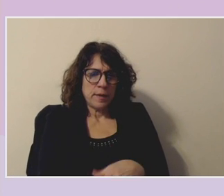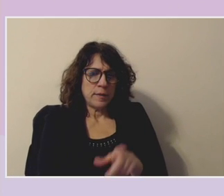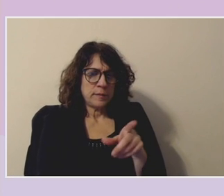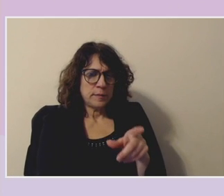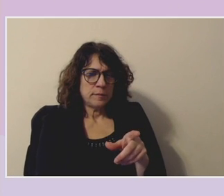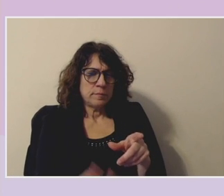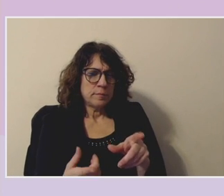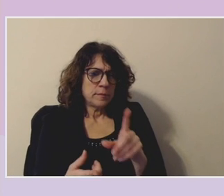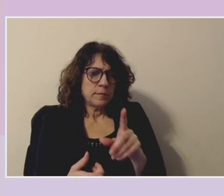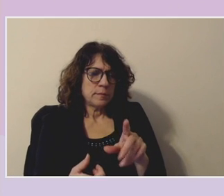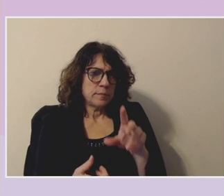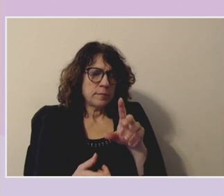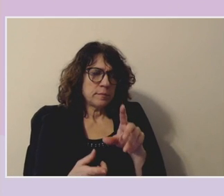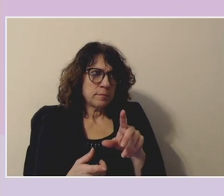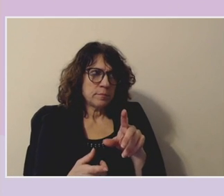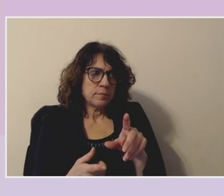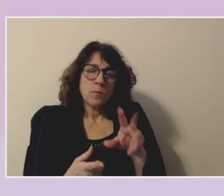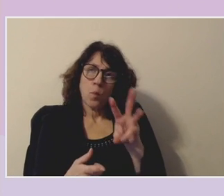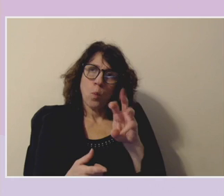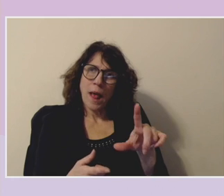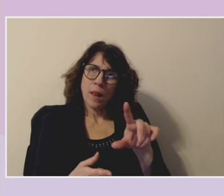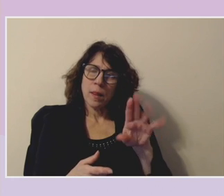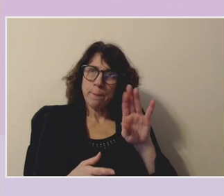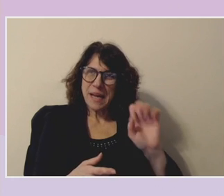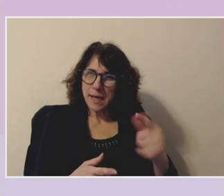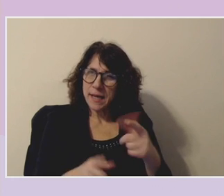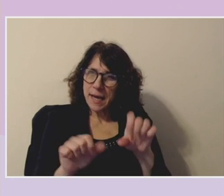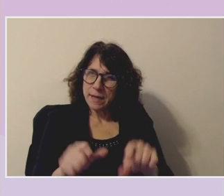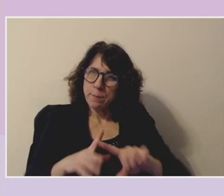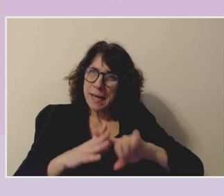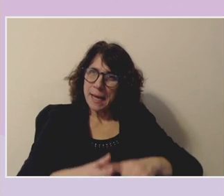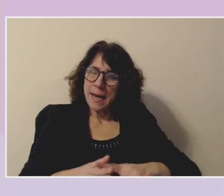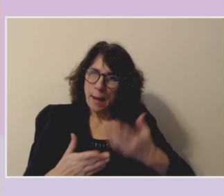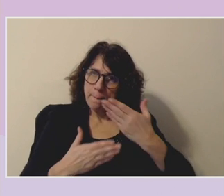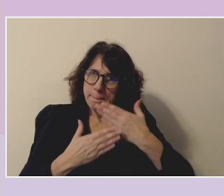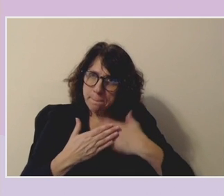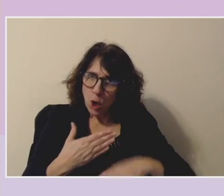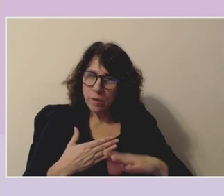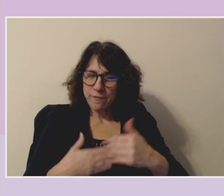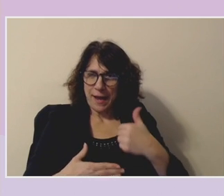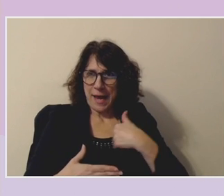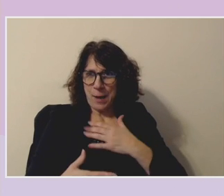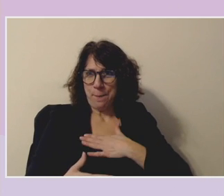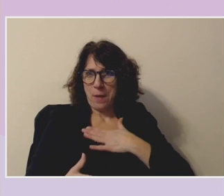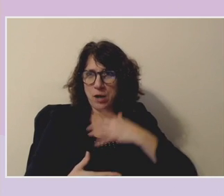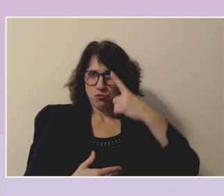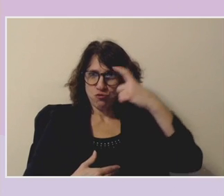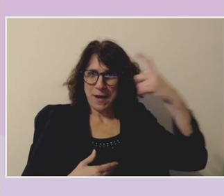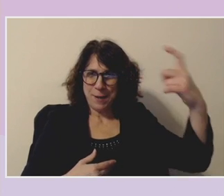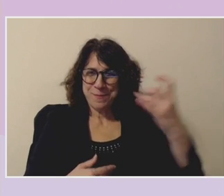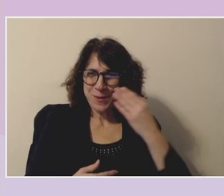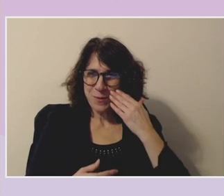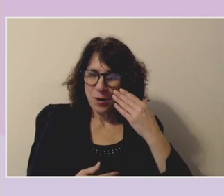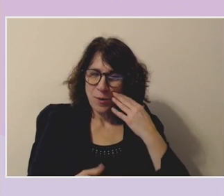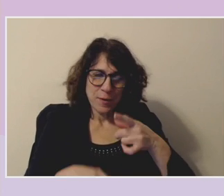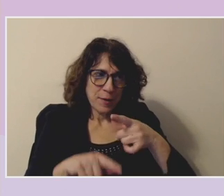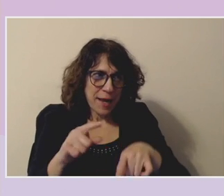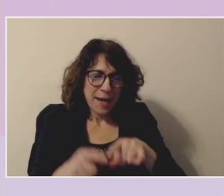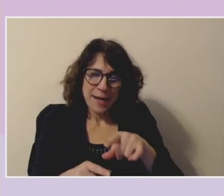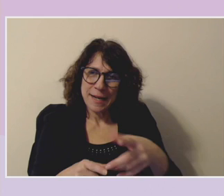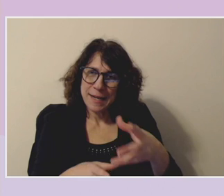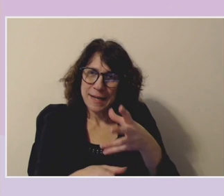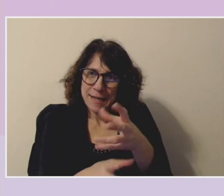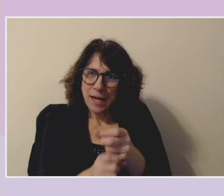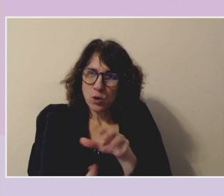mental well-being can start from birth and should. And if I had my dream, we're just gonna go there. You know how you can't go to school unless you have an